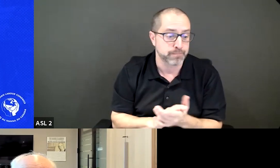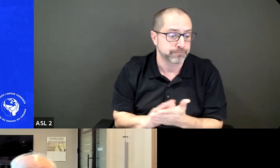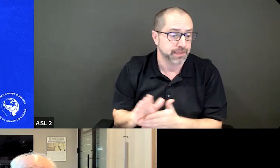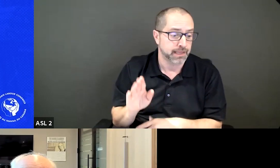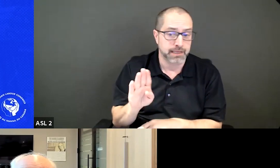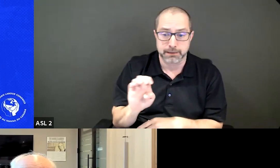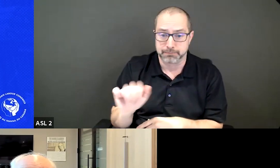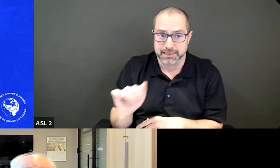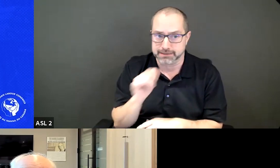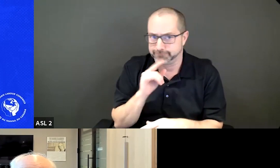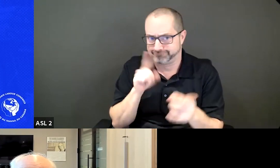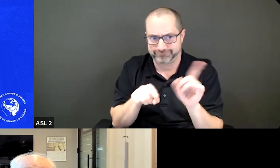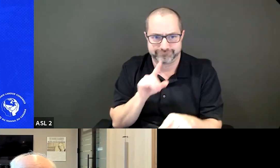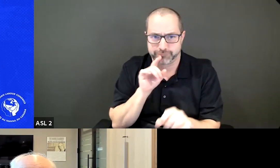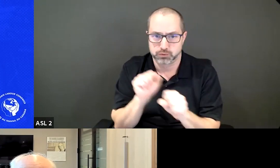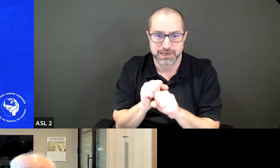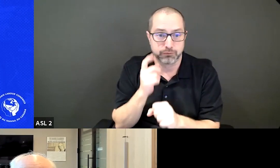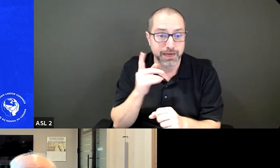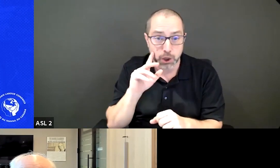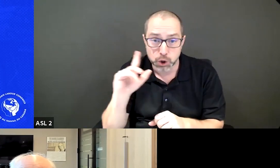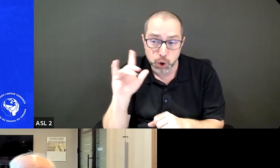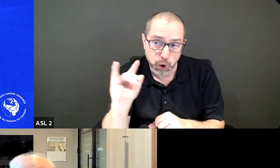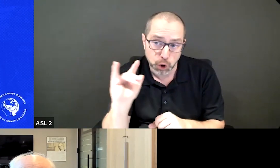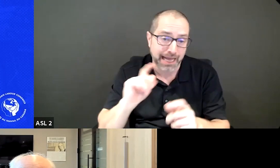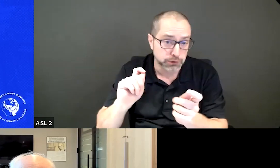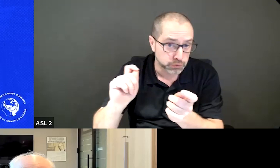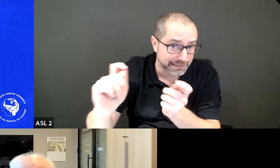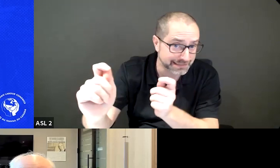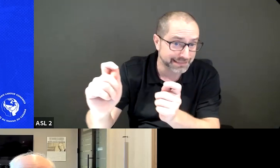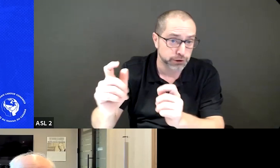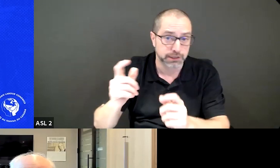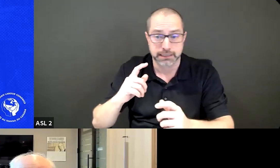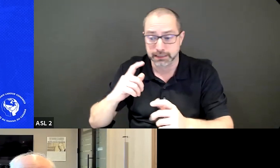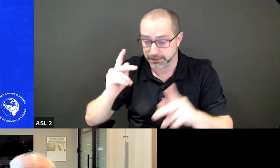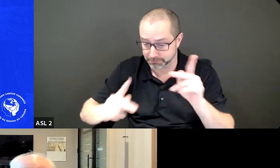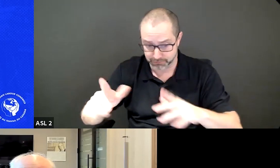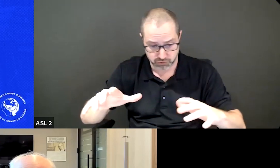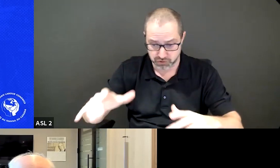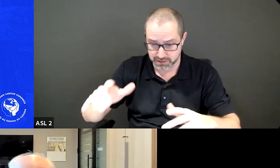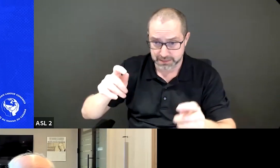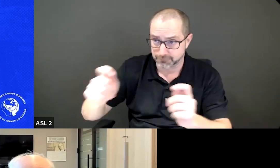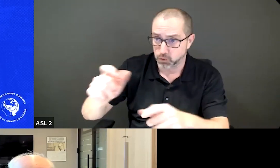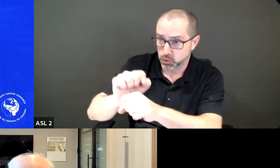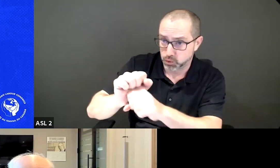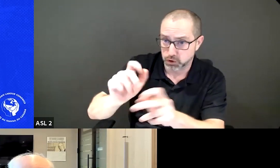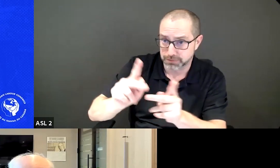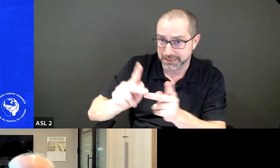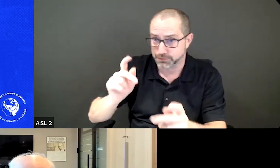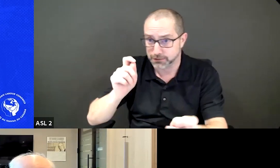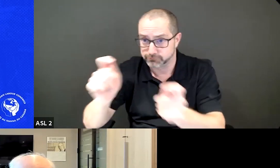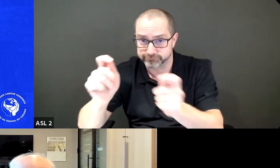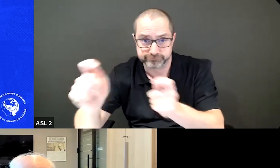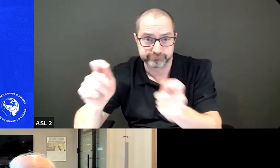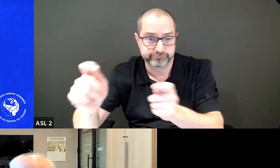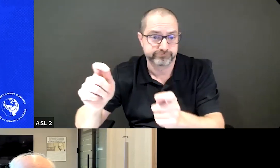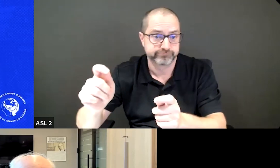look at it through the lens of just transition and changes that we as a society need to make over the next coming years within workplaces to address climate change issues and